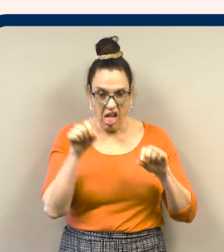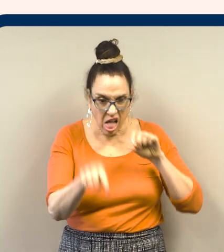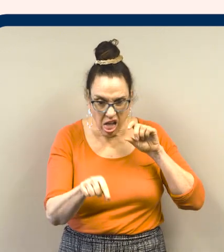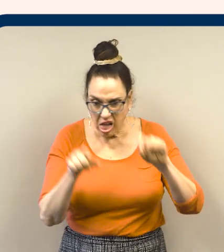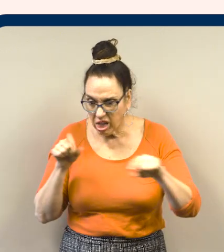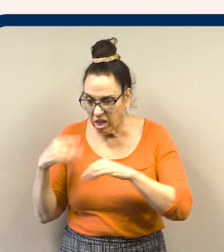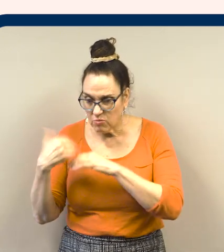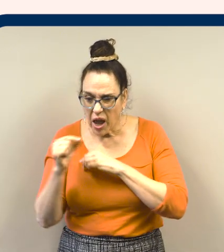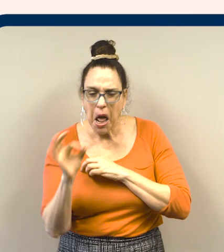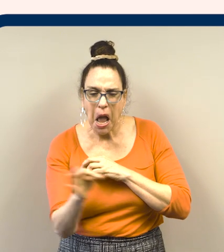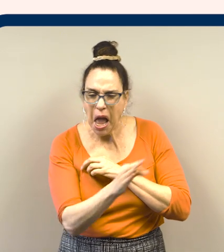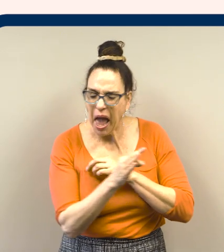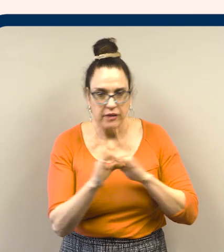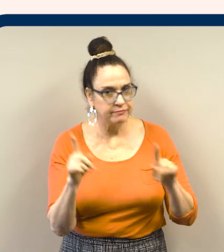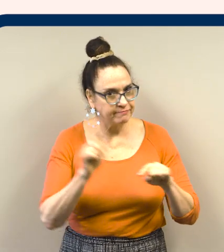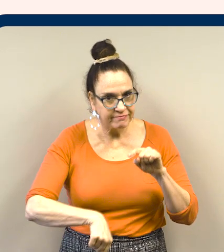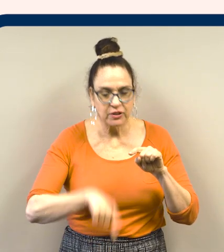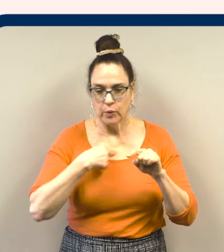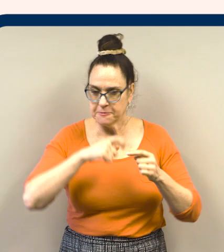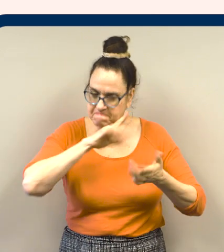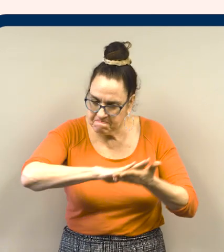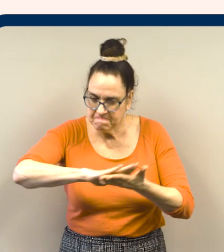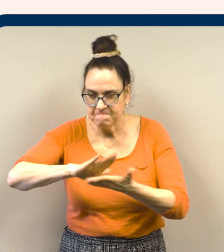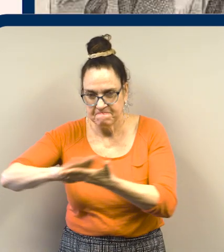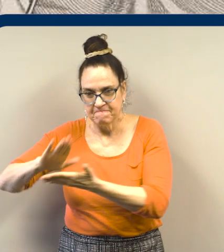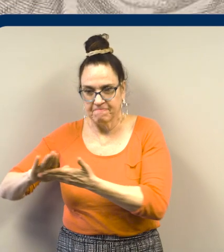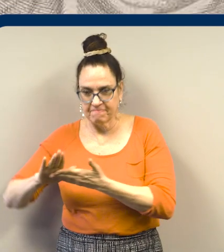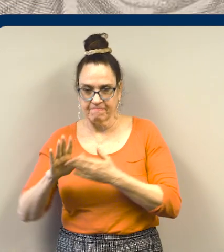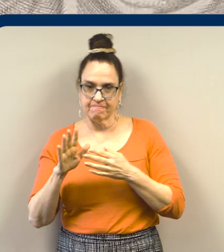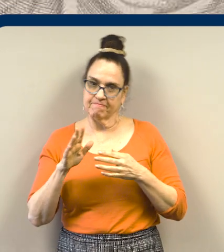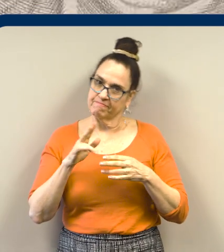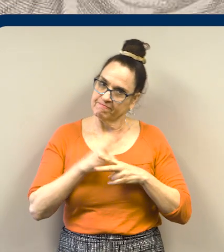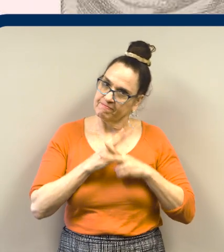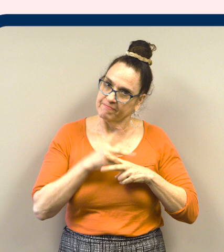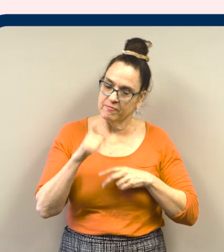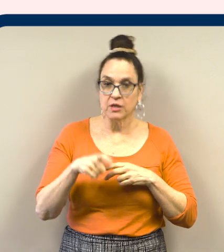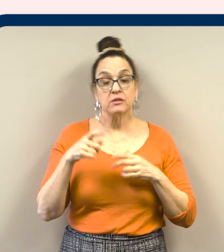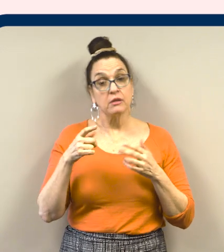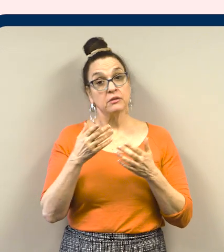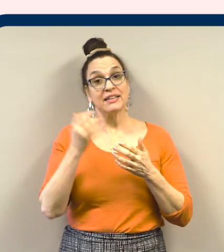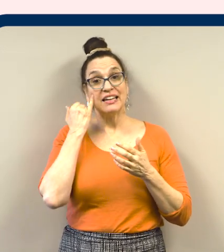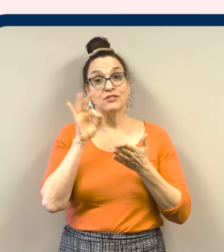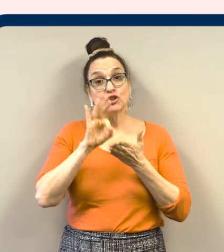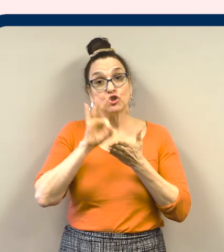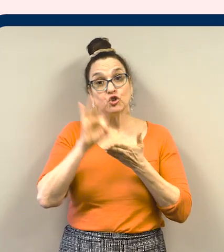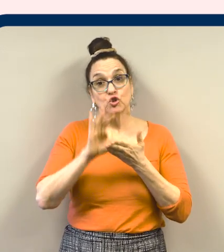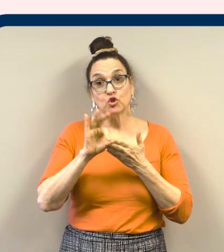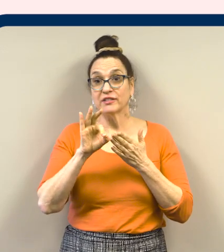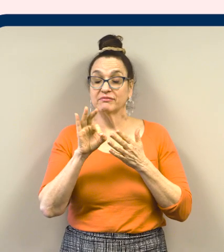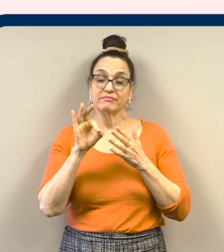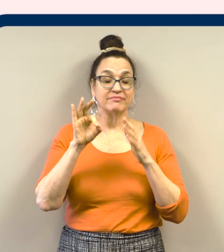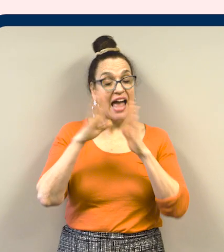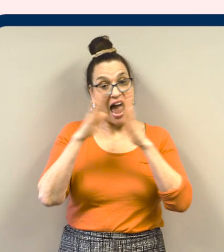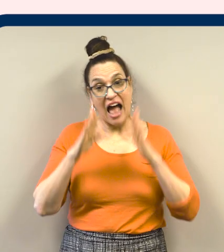crumb remains. This deep cleaning is a central part of preparing for the holiday. Some Orthodox Jewish households